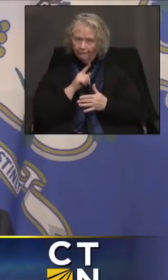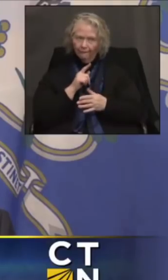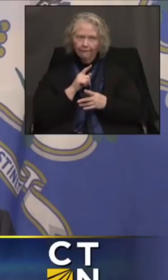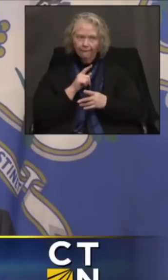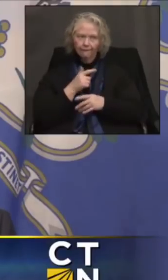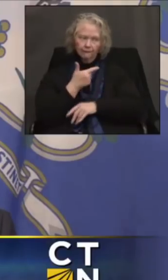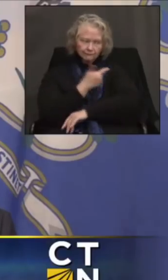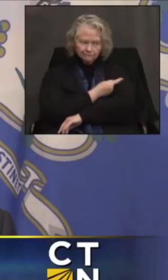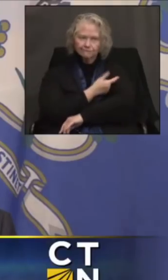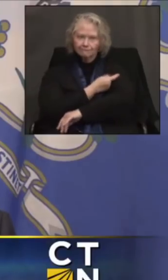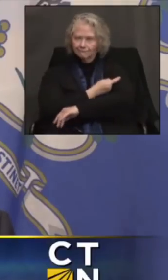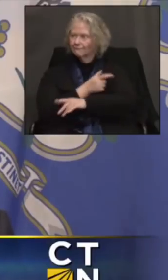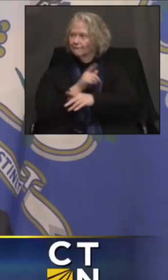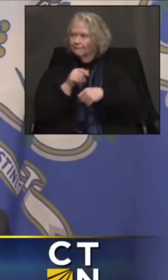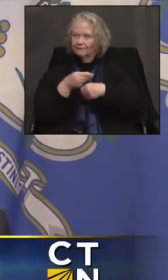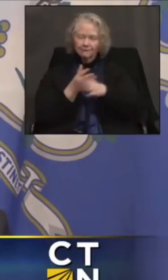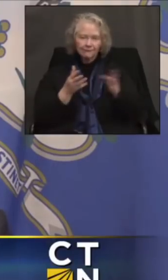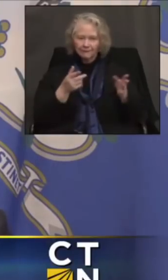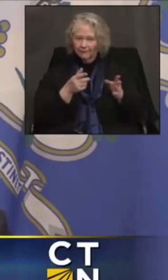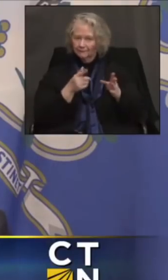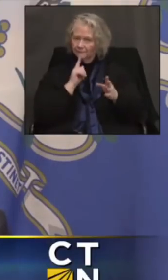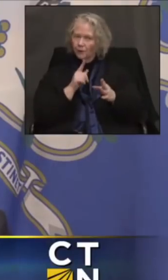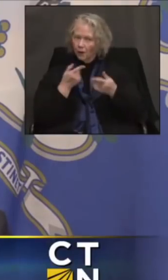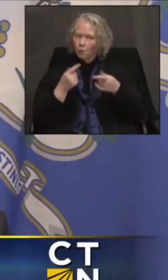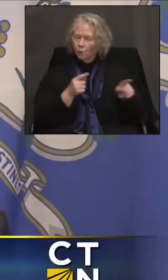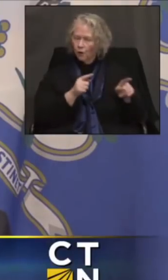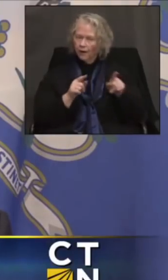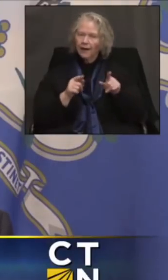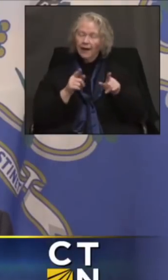arm and making it happen. And you can talk about the amazing